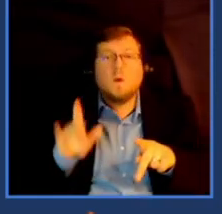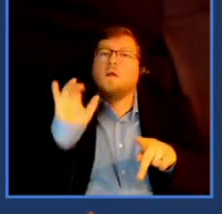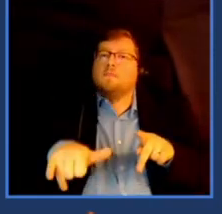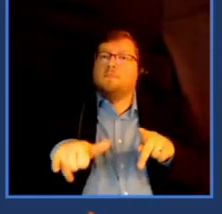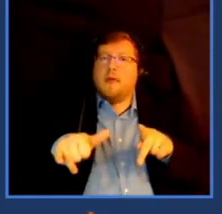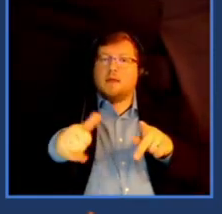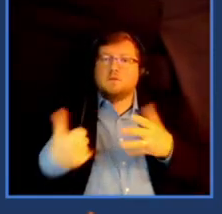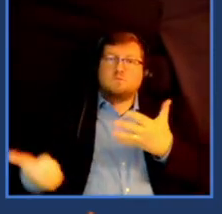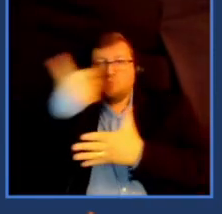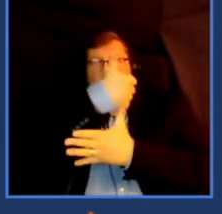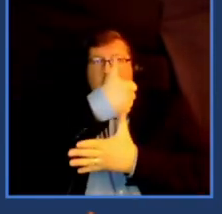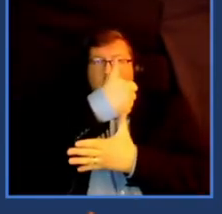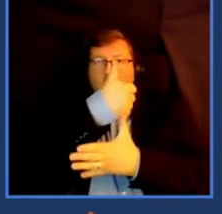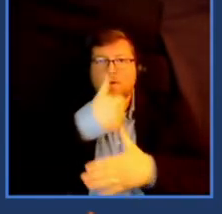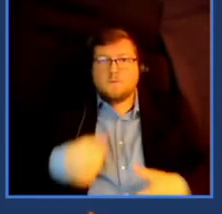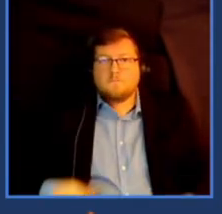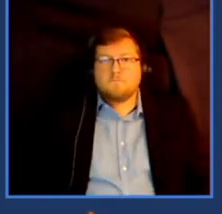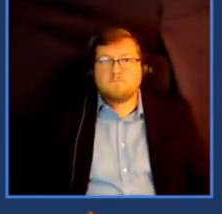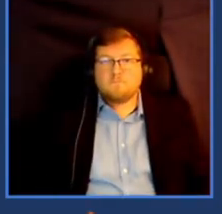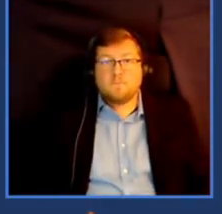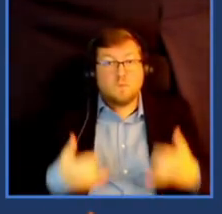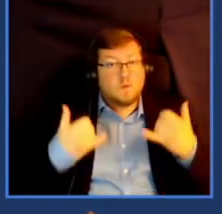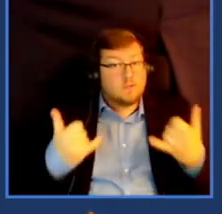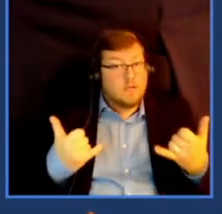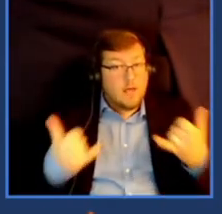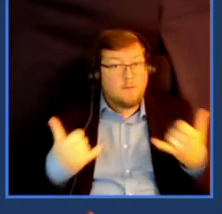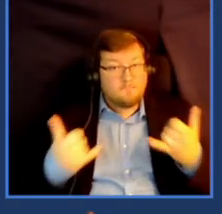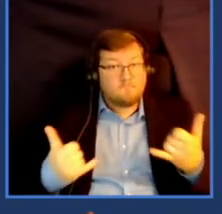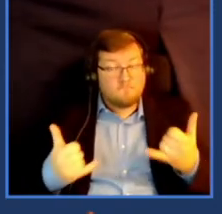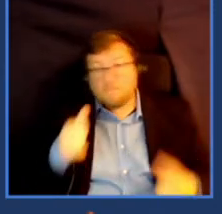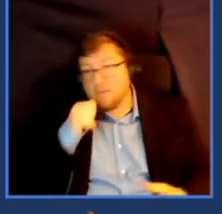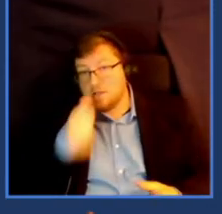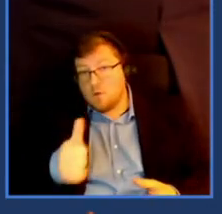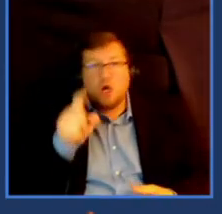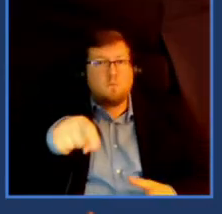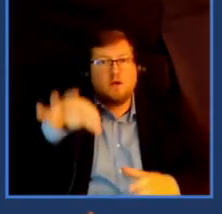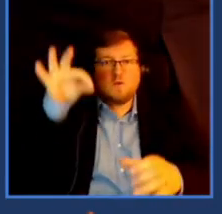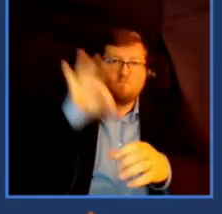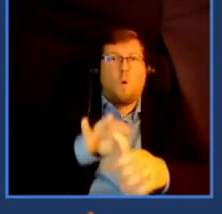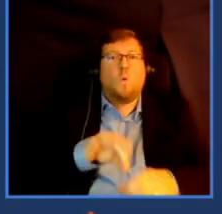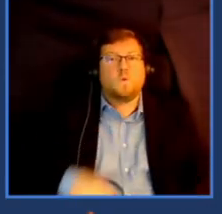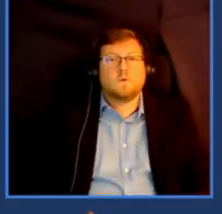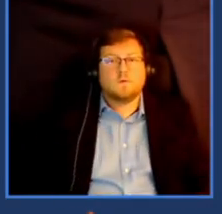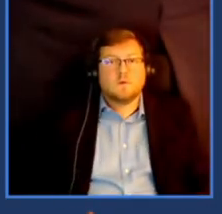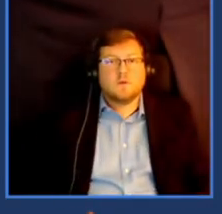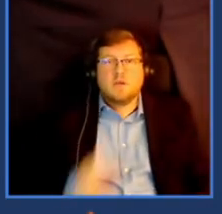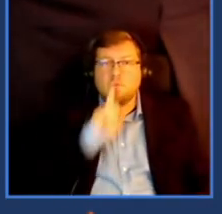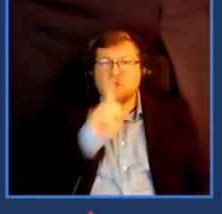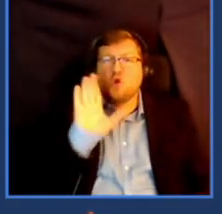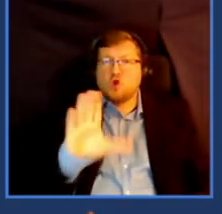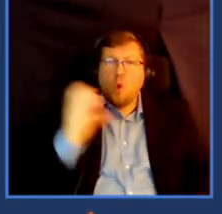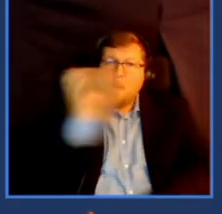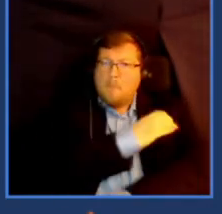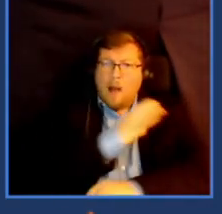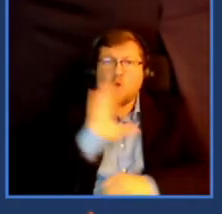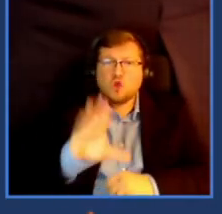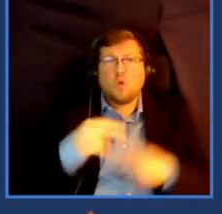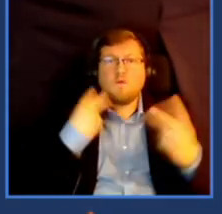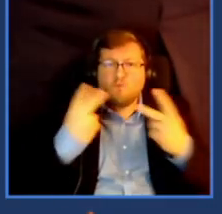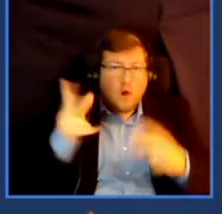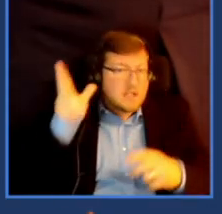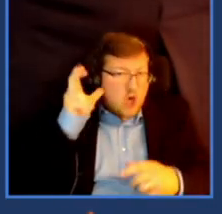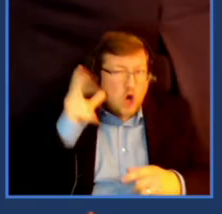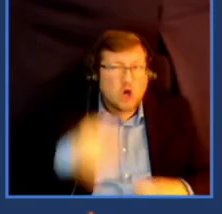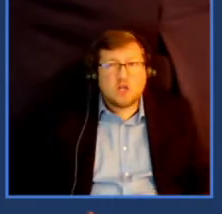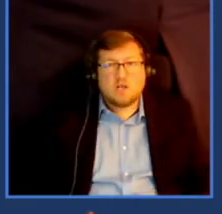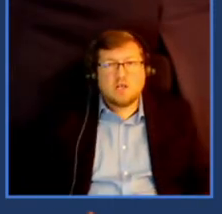today, tomorrow, vote. Make sure your voice is heard. Do it for